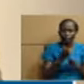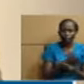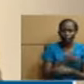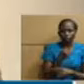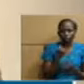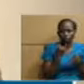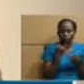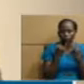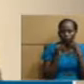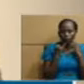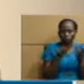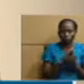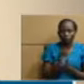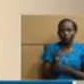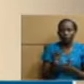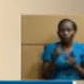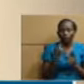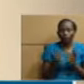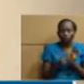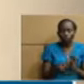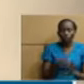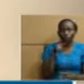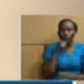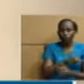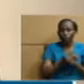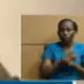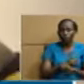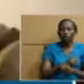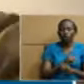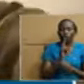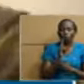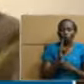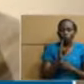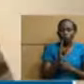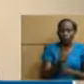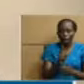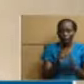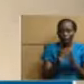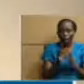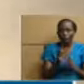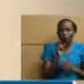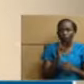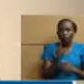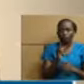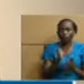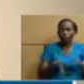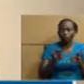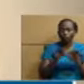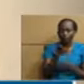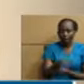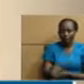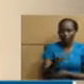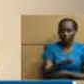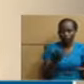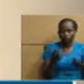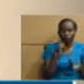Development Plan also highlights social protection as one of the key as one of the key areas and strategies for